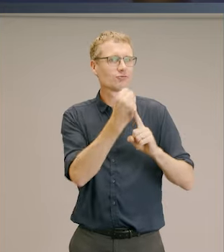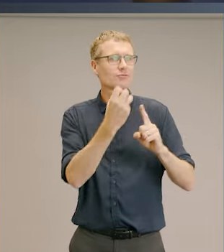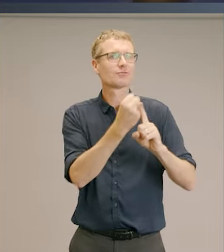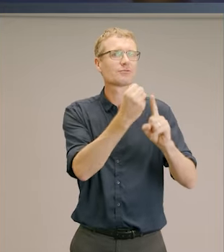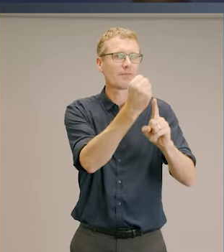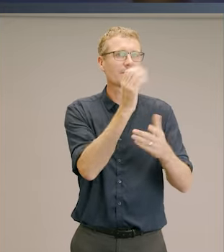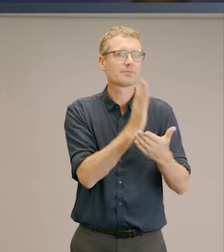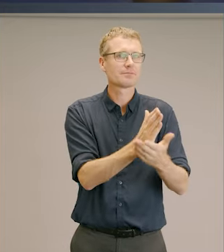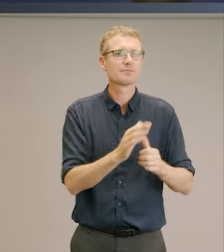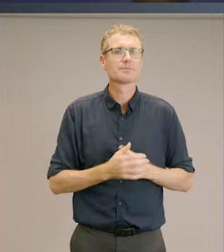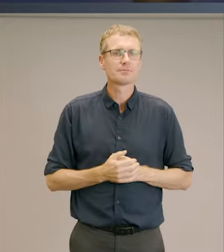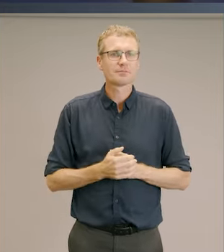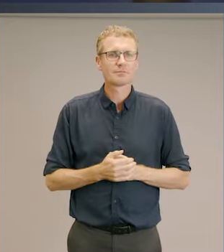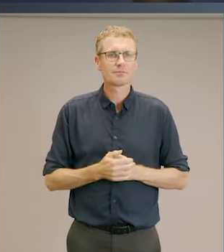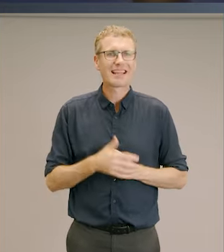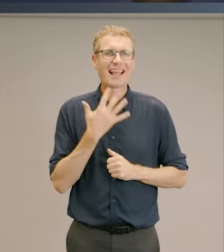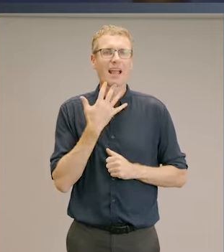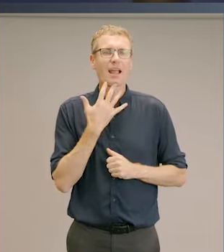will count. It will make a difference.